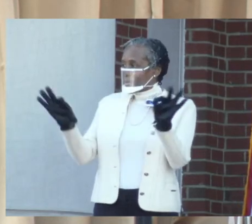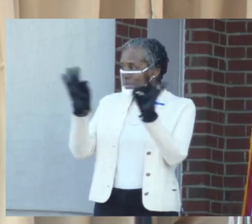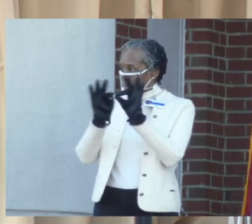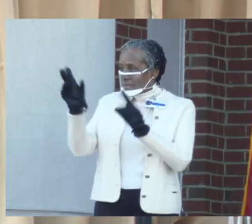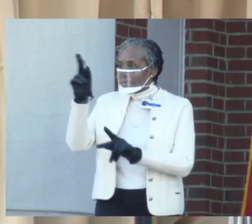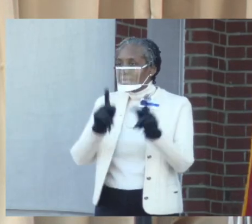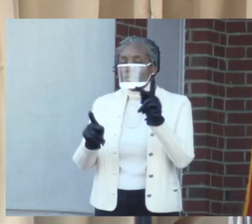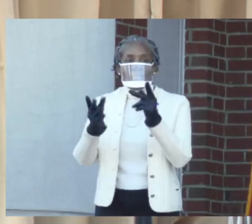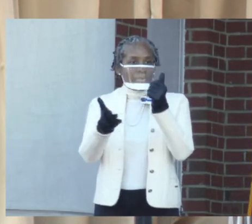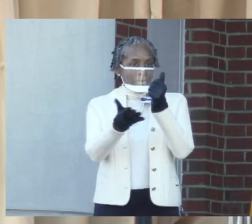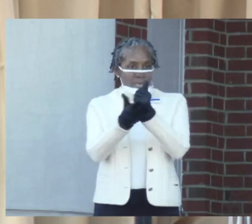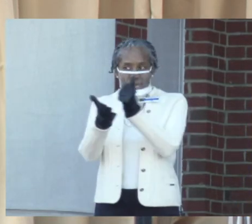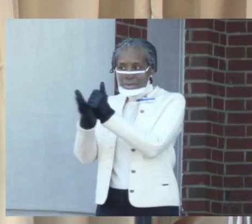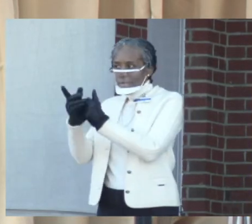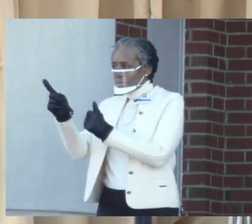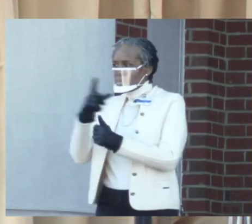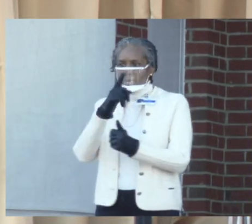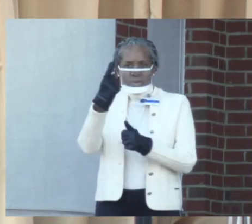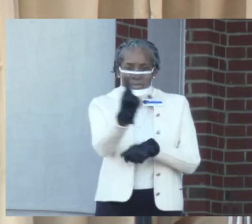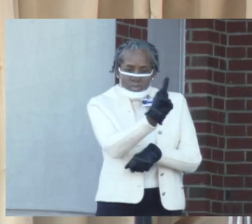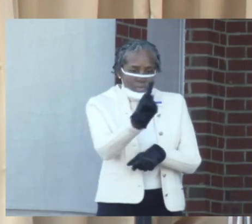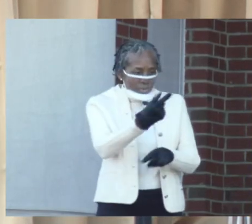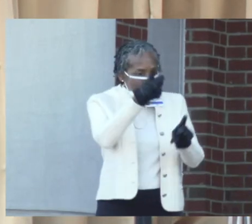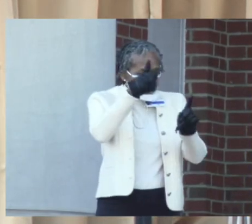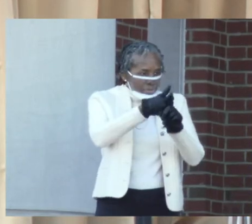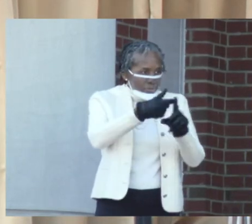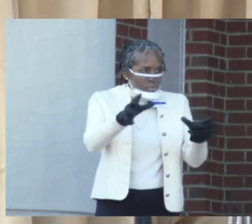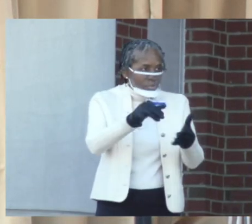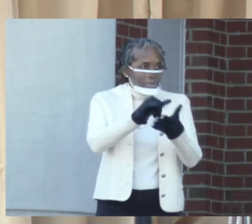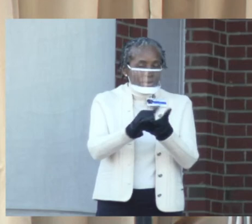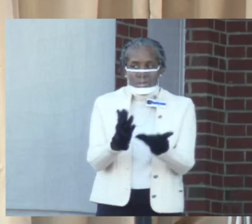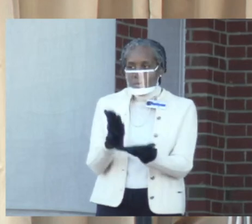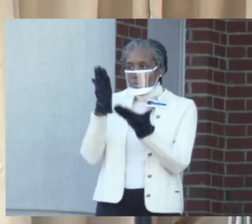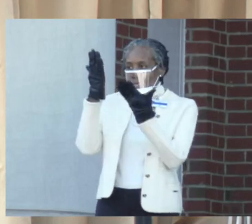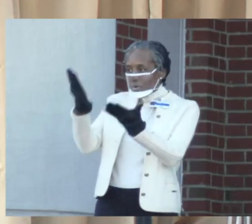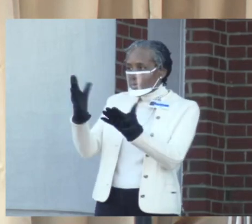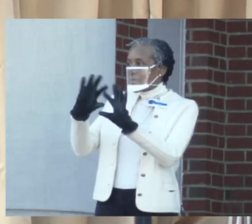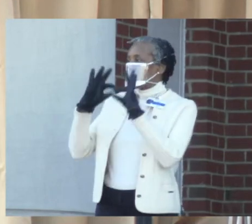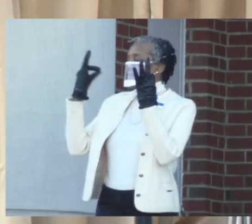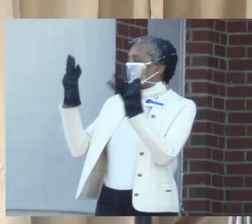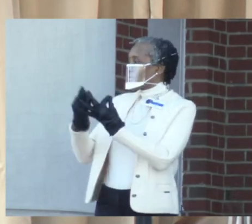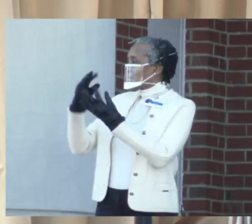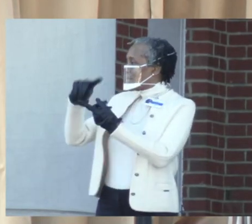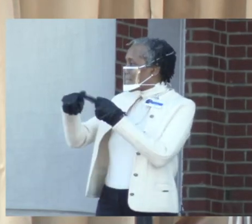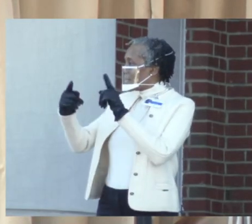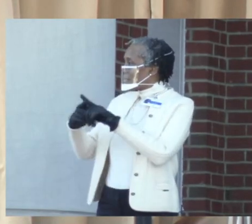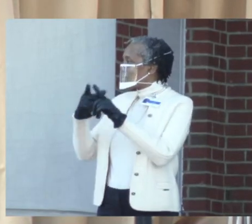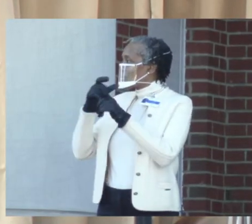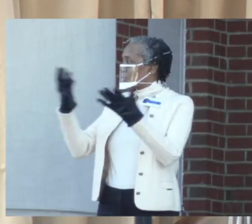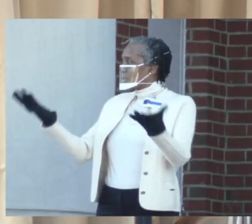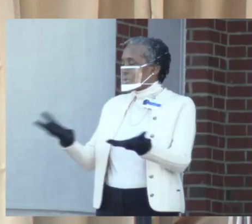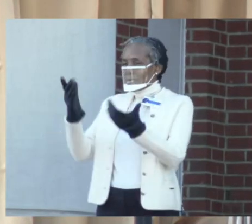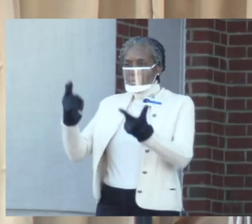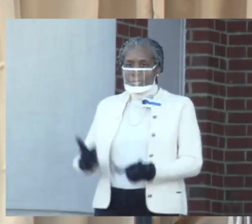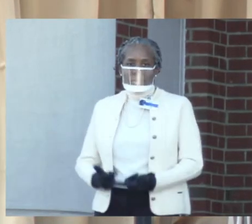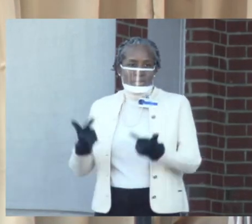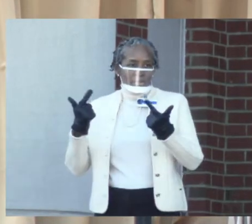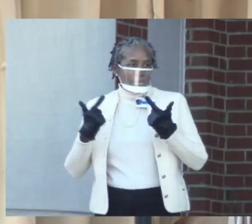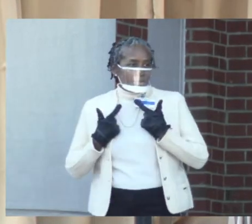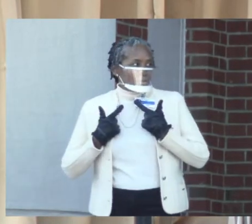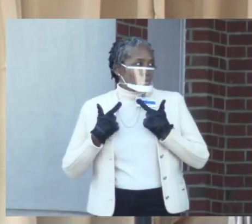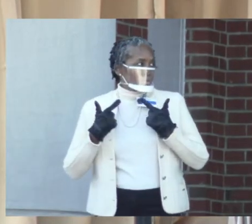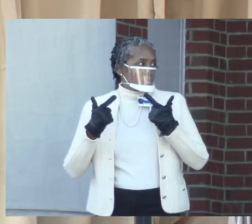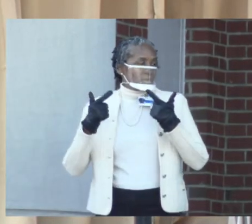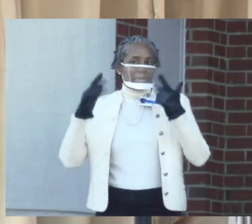along this journey. And again, I would just offer you the opportunity to give your family and your friends and everyone in your life a round